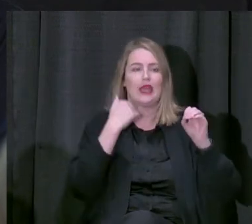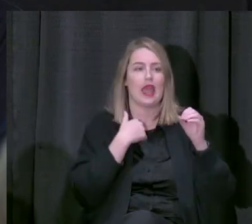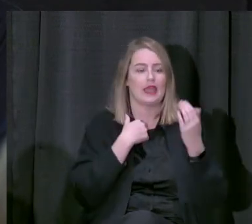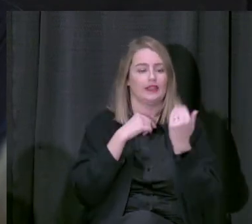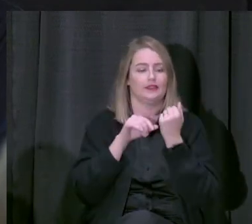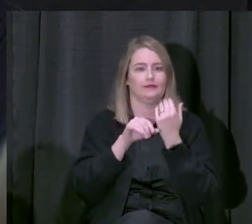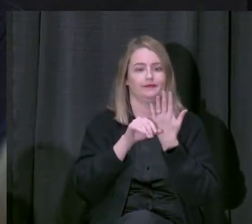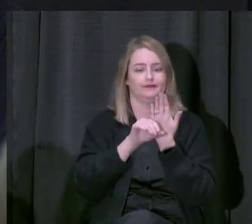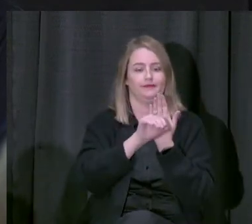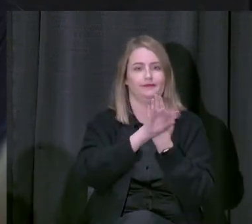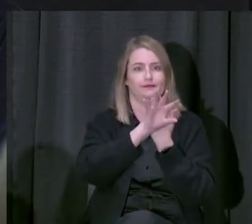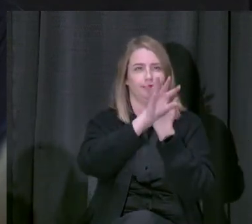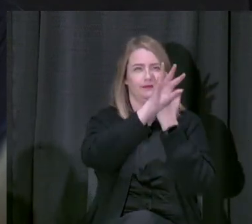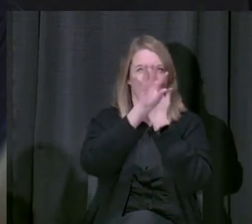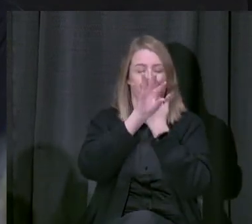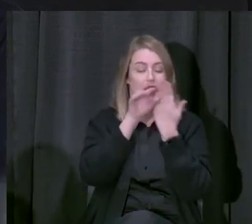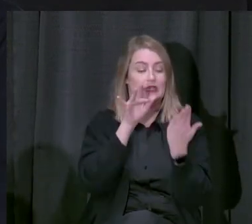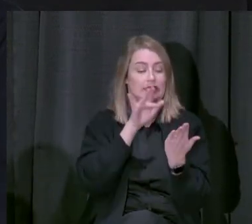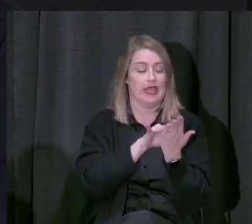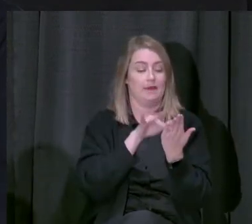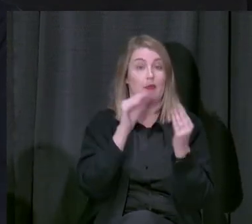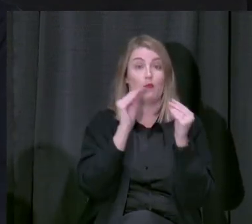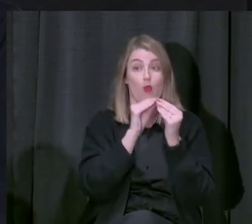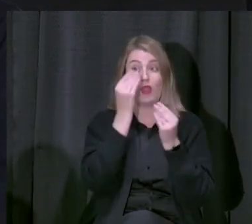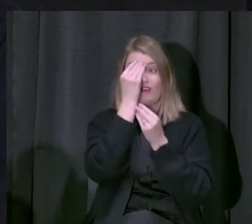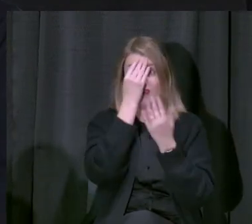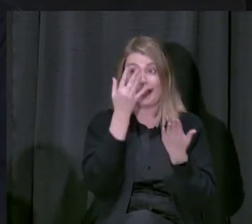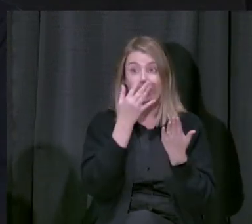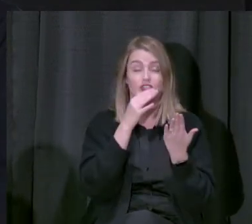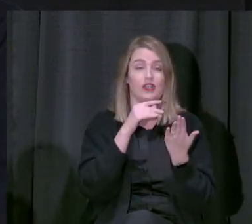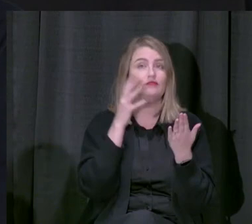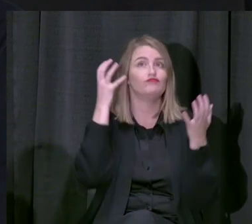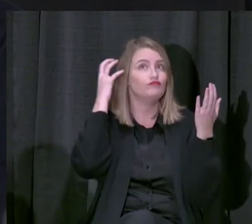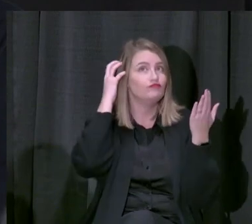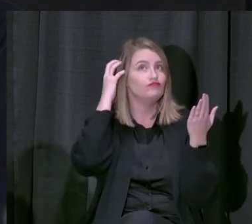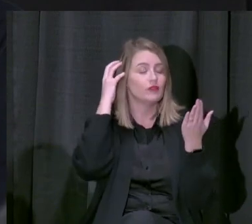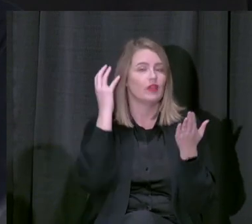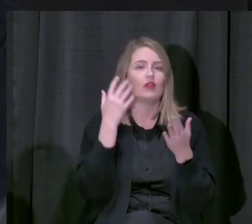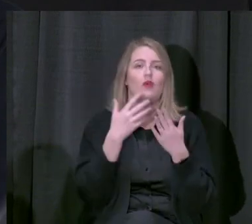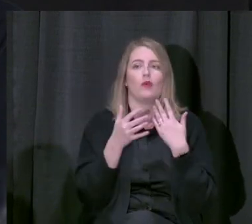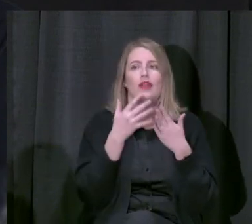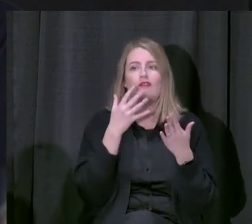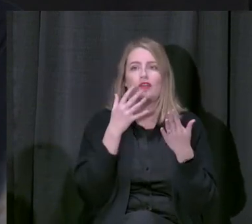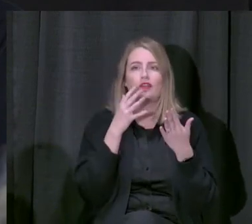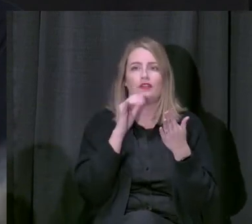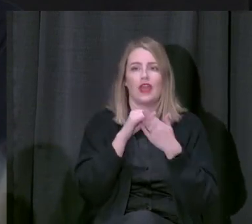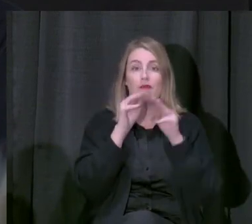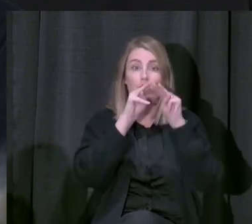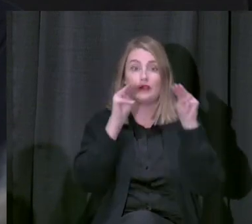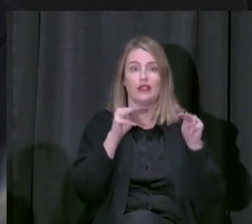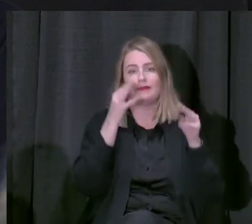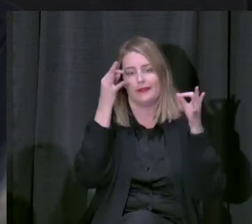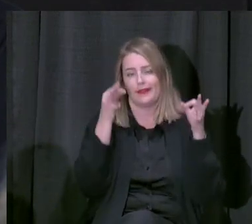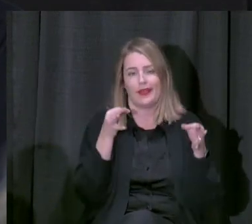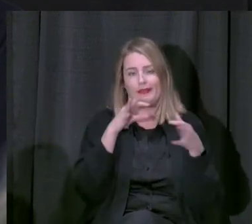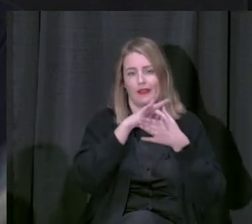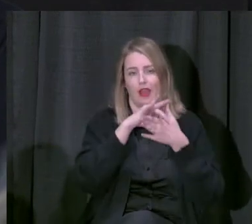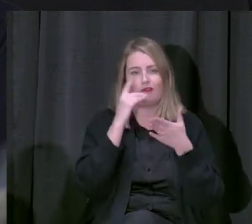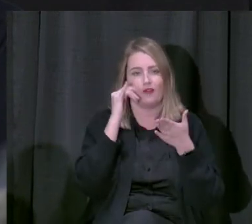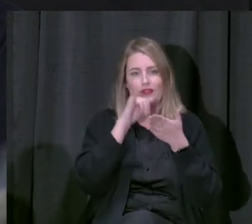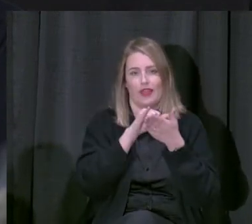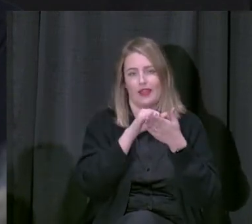more information button and that now plays for me whatever the museum has decided is the content for that